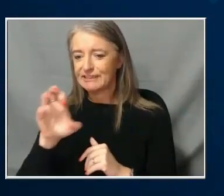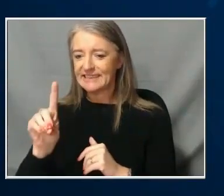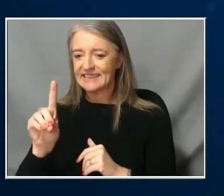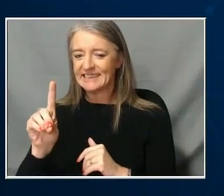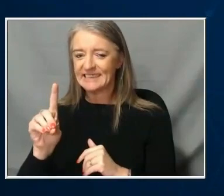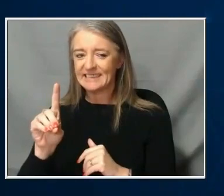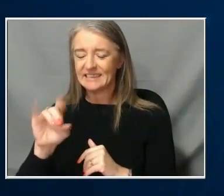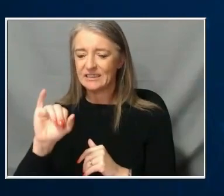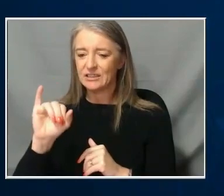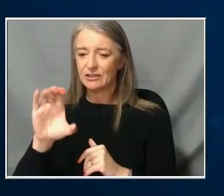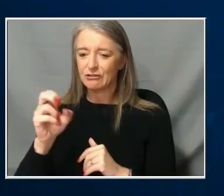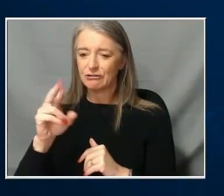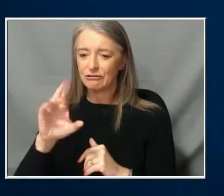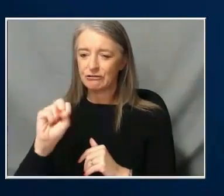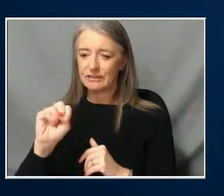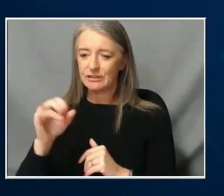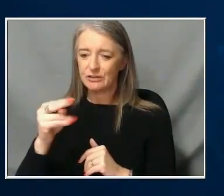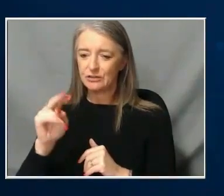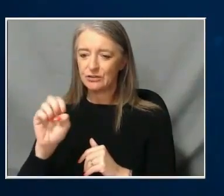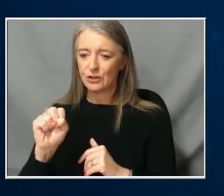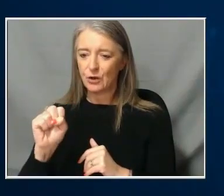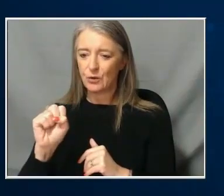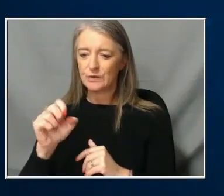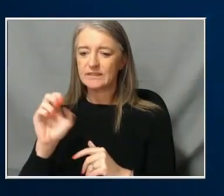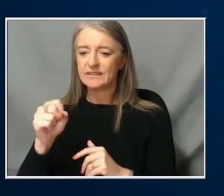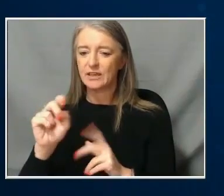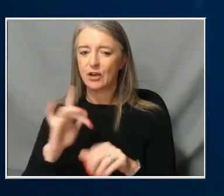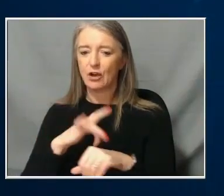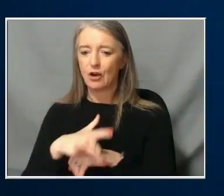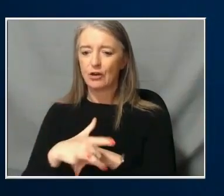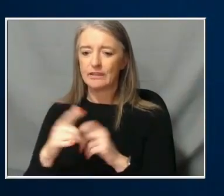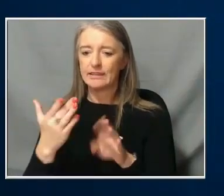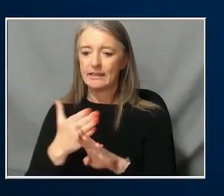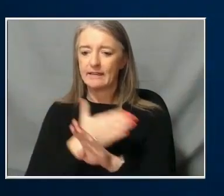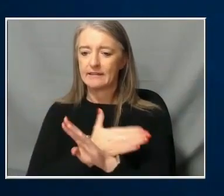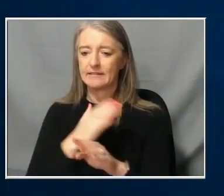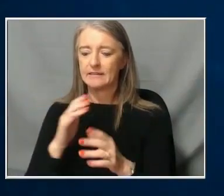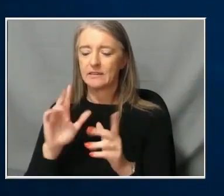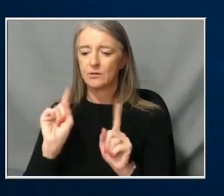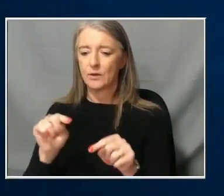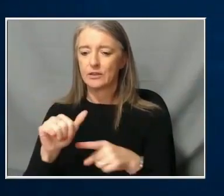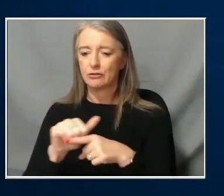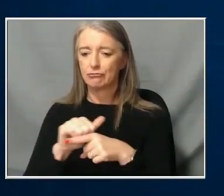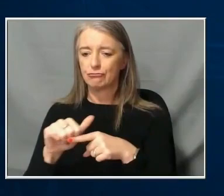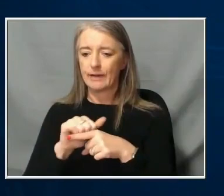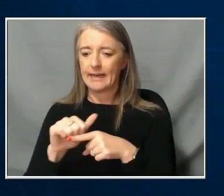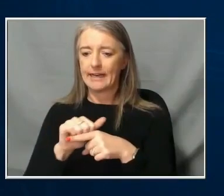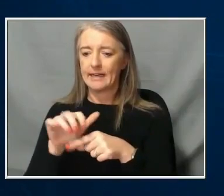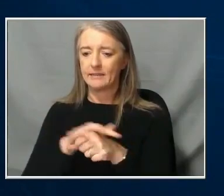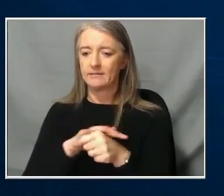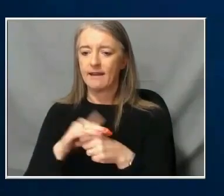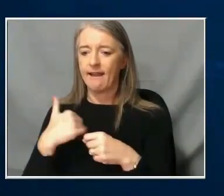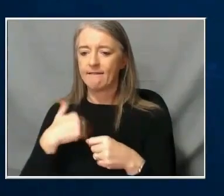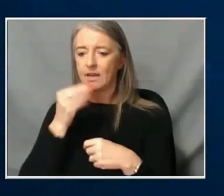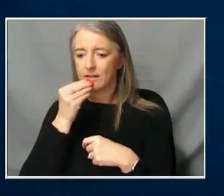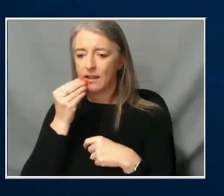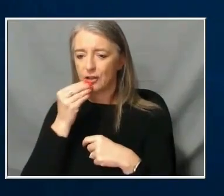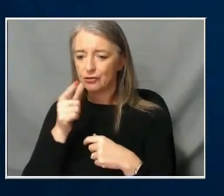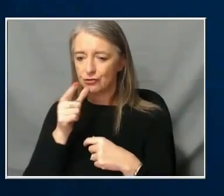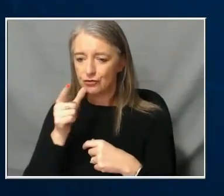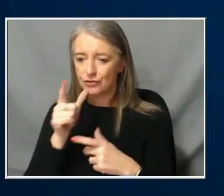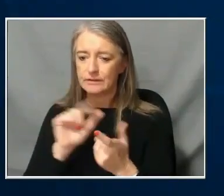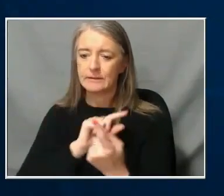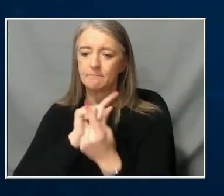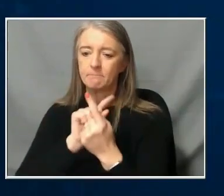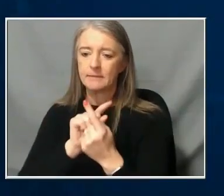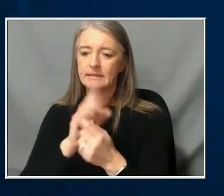Chris Jones. Yeah, earlier in the season, we were able to go to the training facility and have a lunch and meet